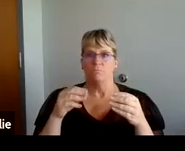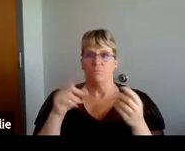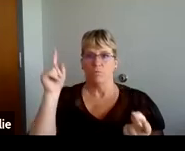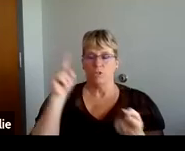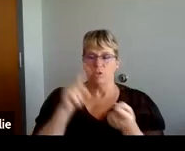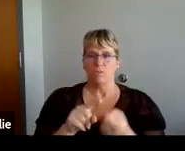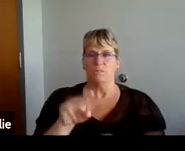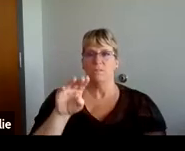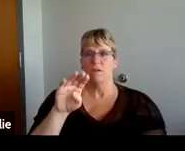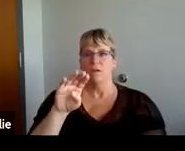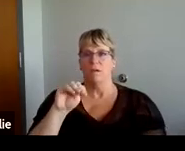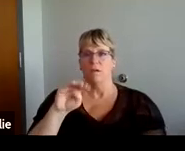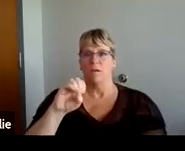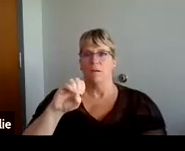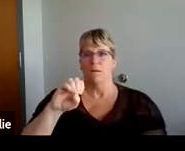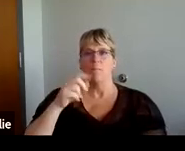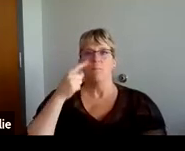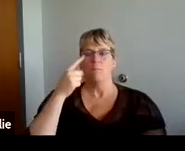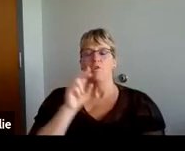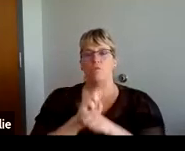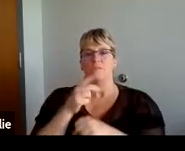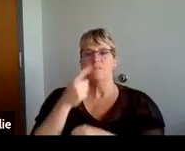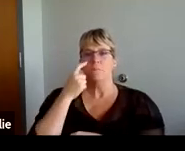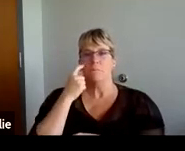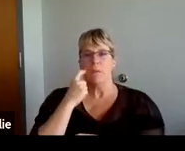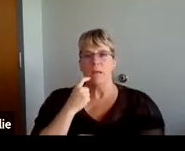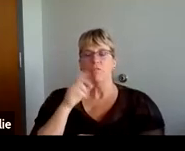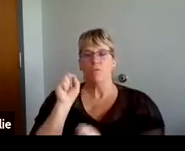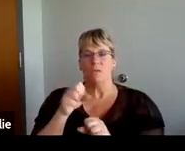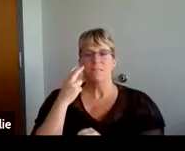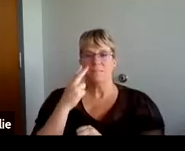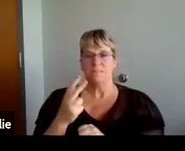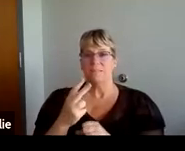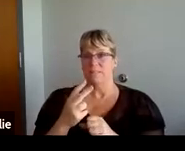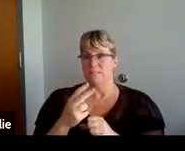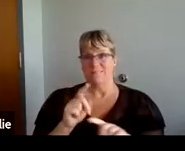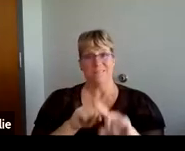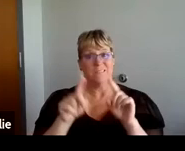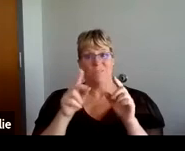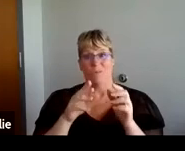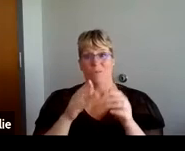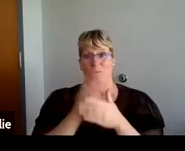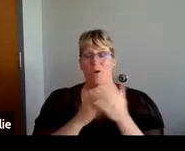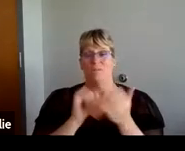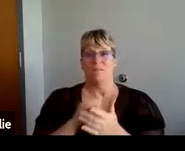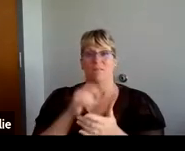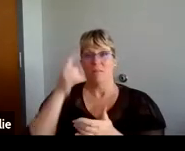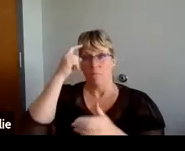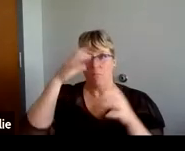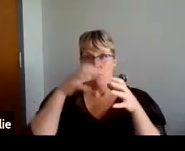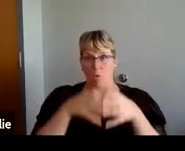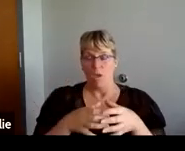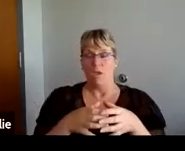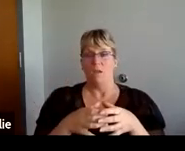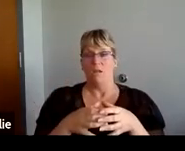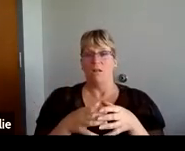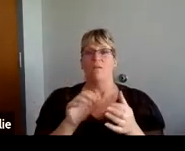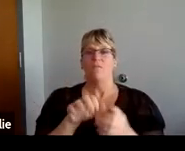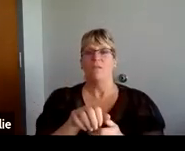you can see the deterioration of the brain. You can see a number of different areas of the gray matter, the dopamine, the